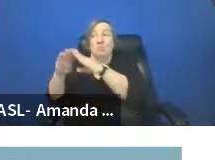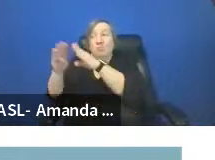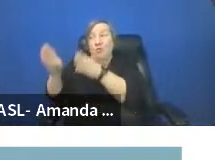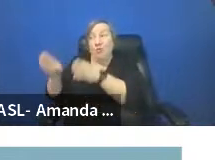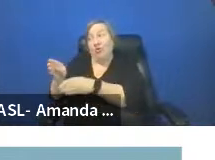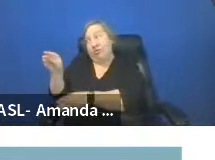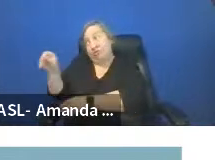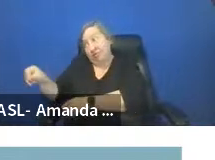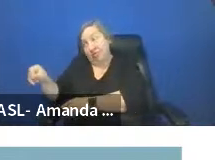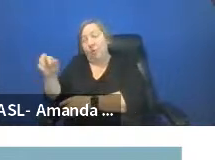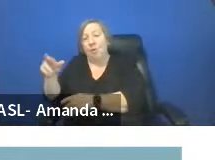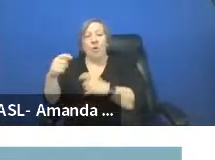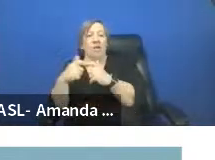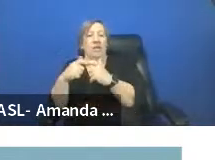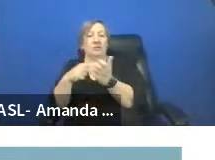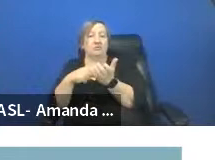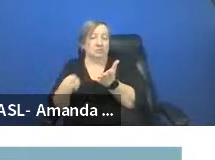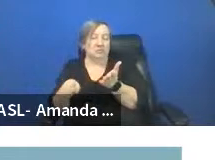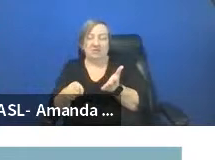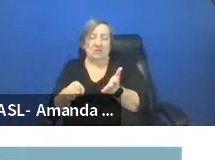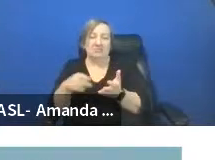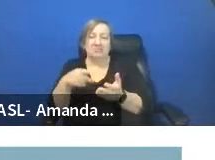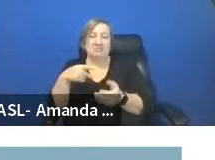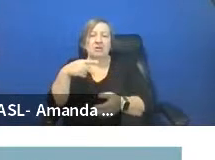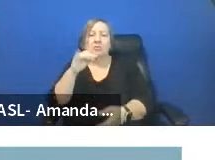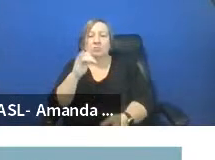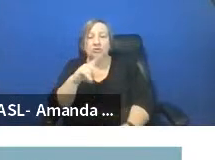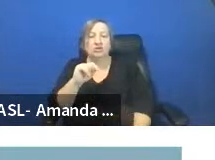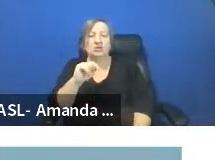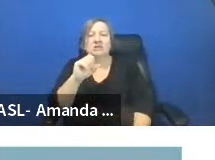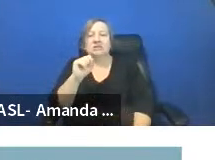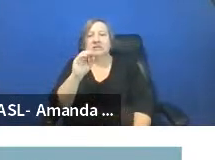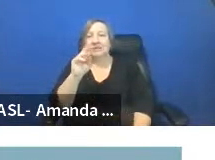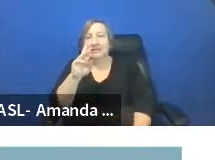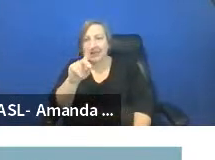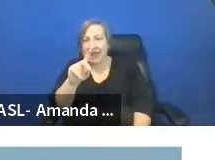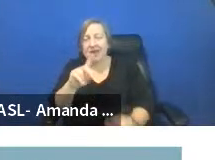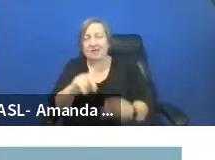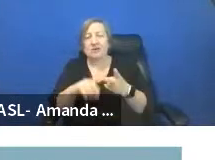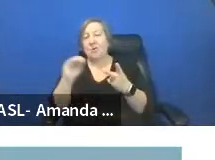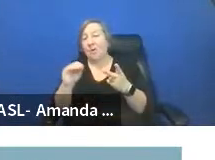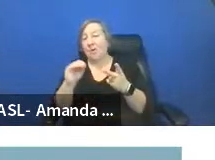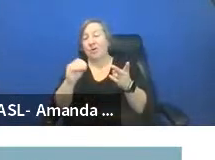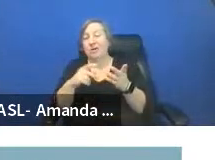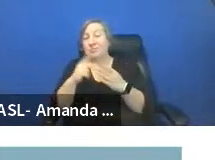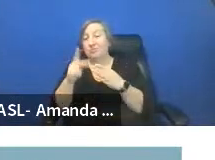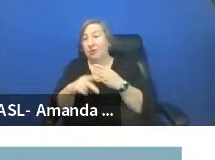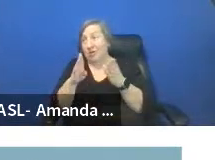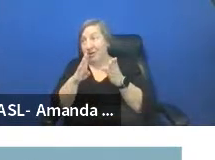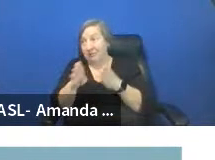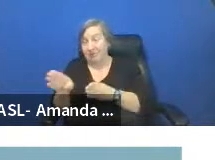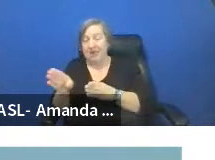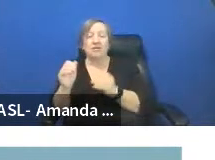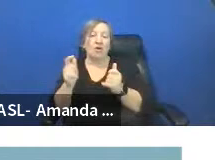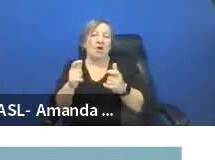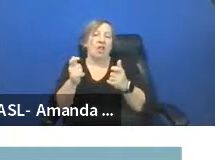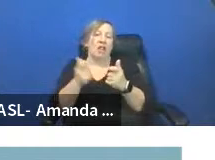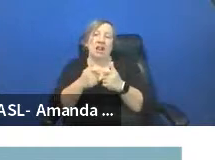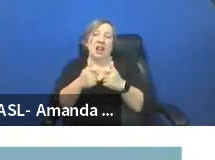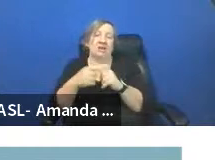payment. In Puget Sound and what the Oregon program is pursuing is all electronic